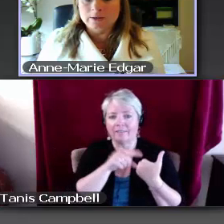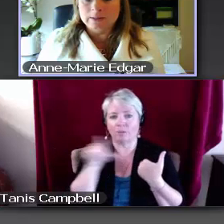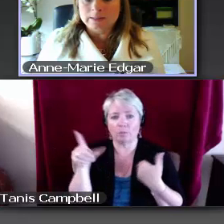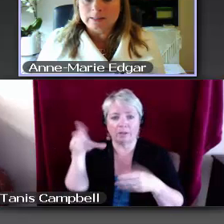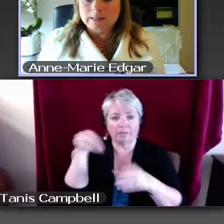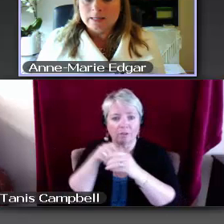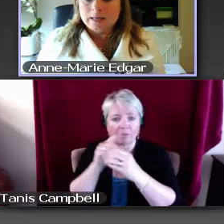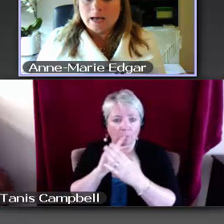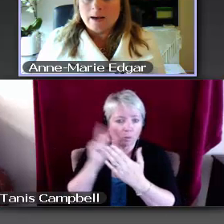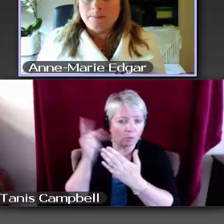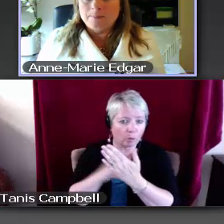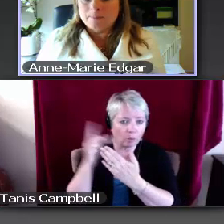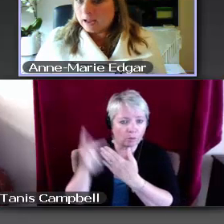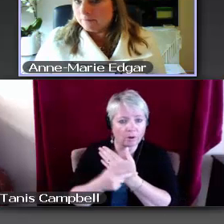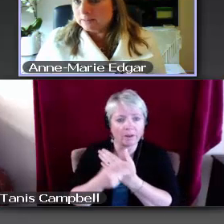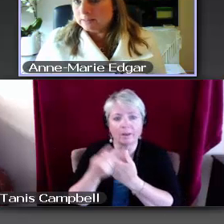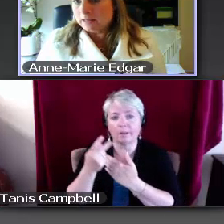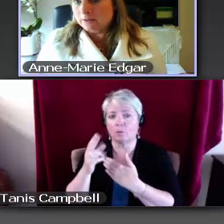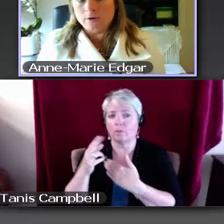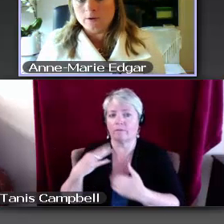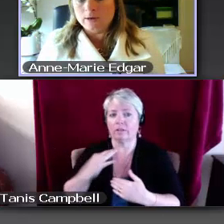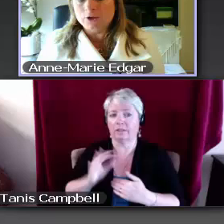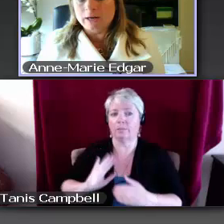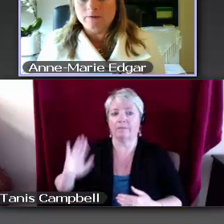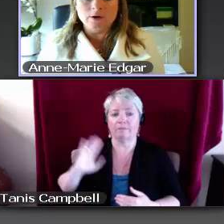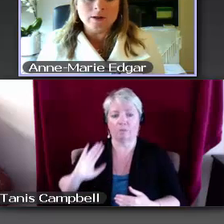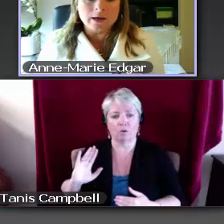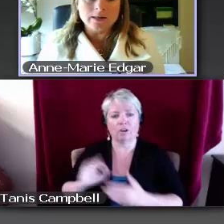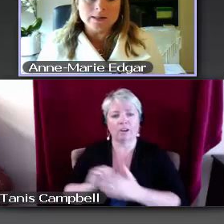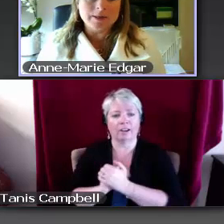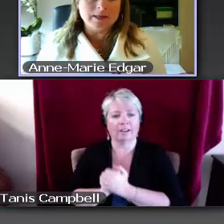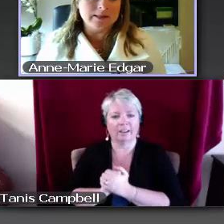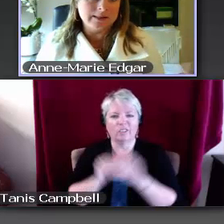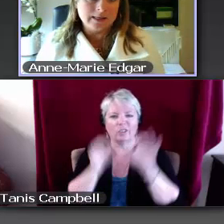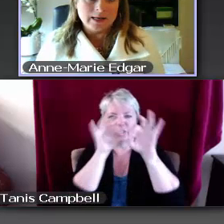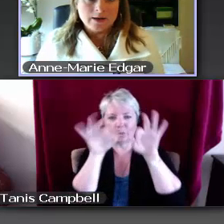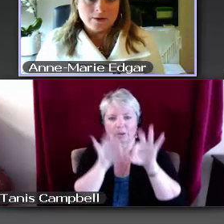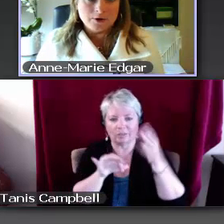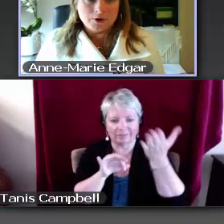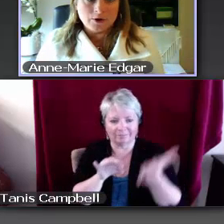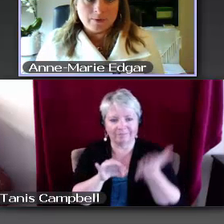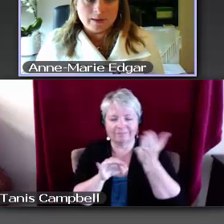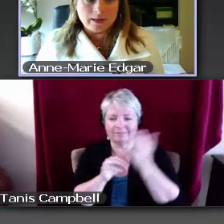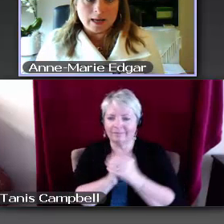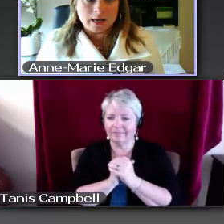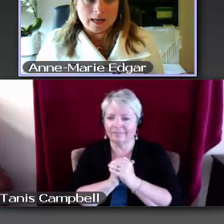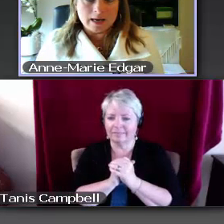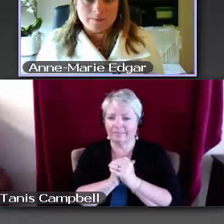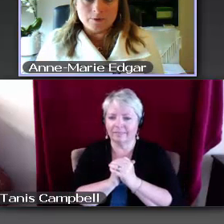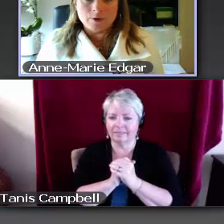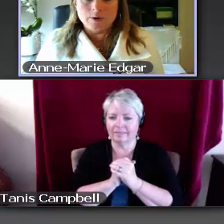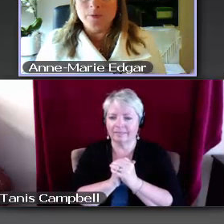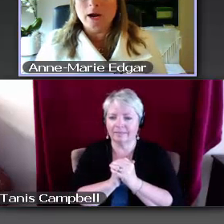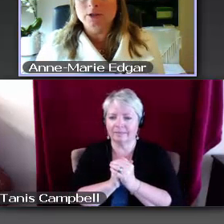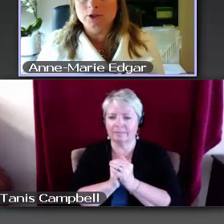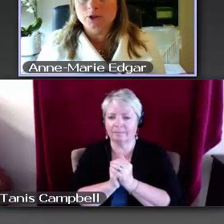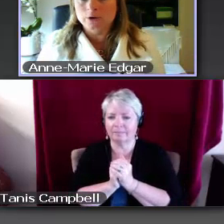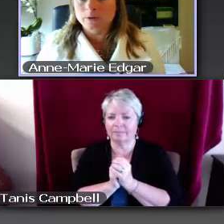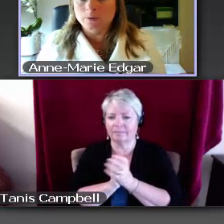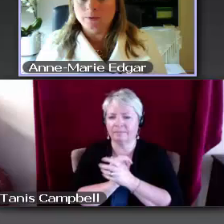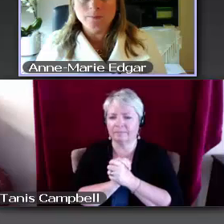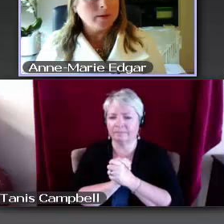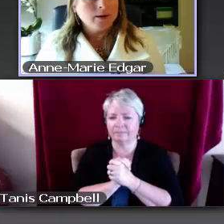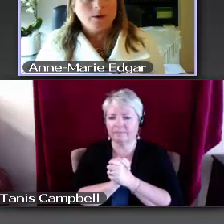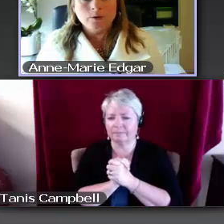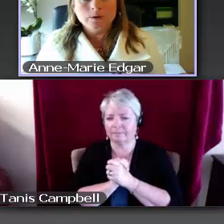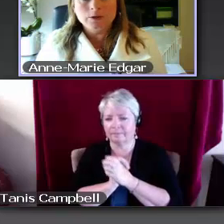volunteers? I have this other part of the question, have your clients, because there could be a career